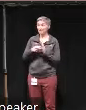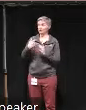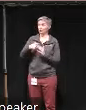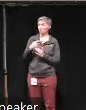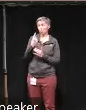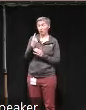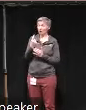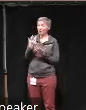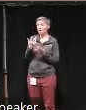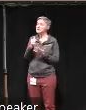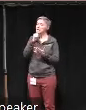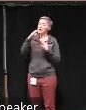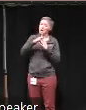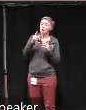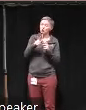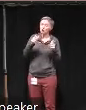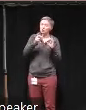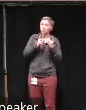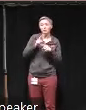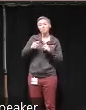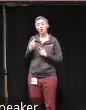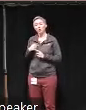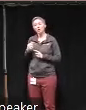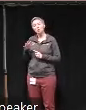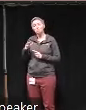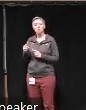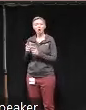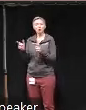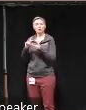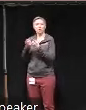larger departments now in the country. And